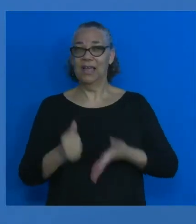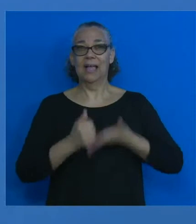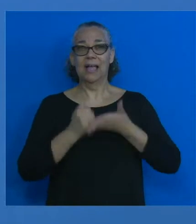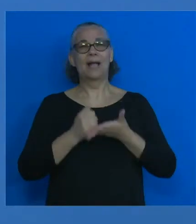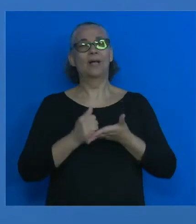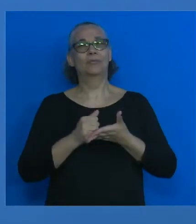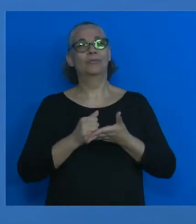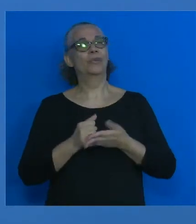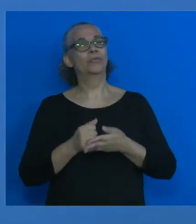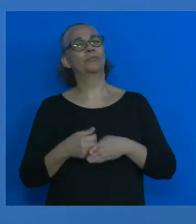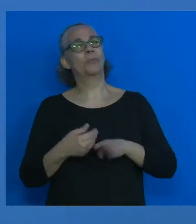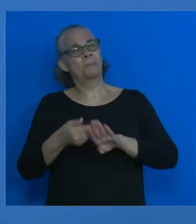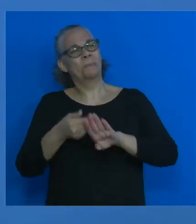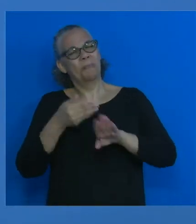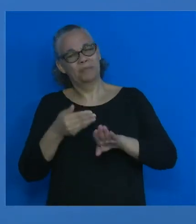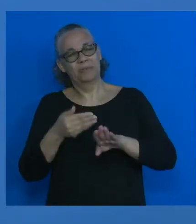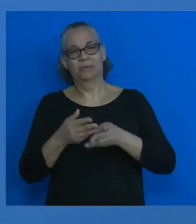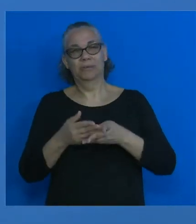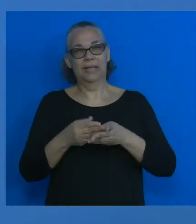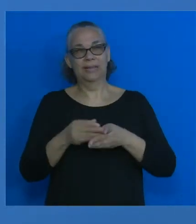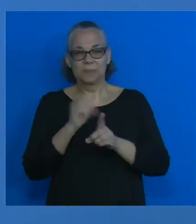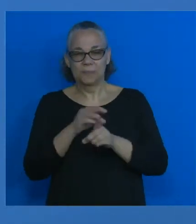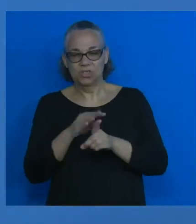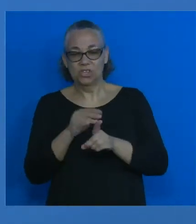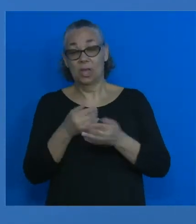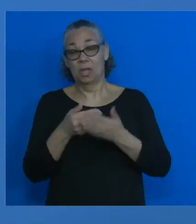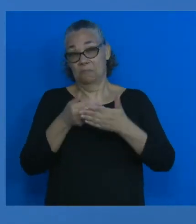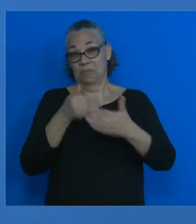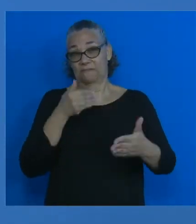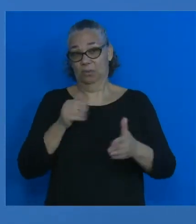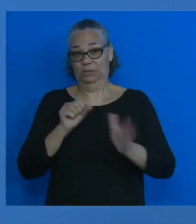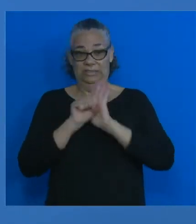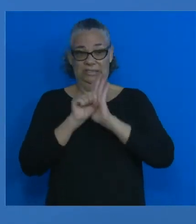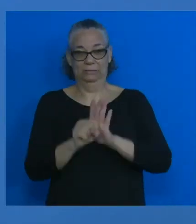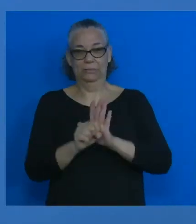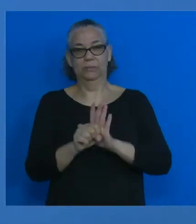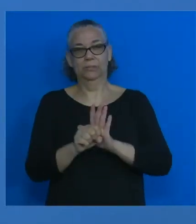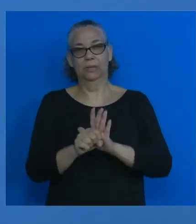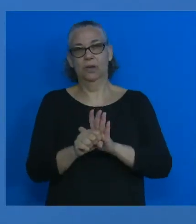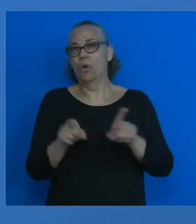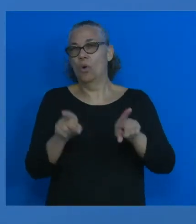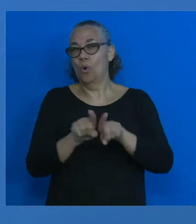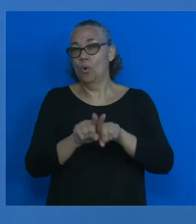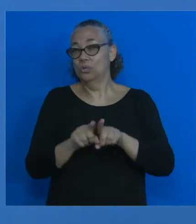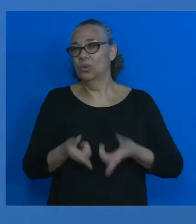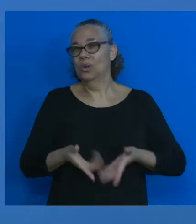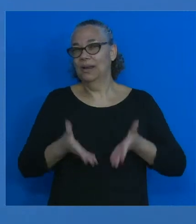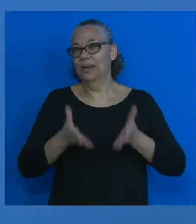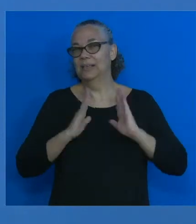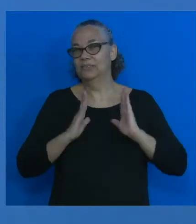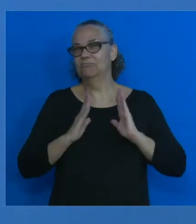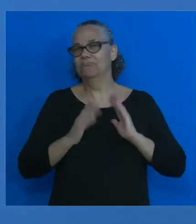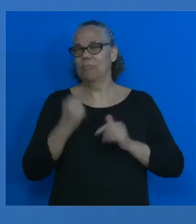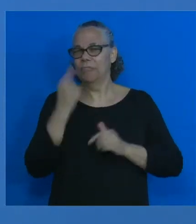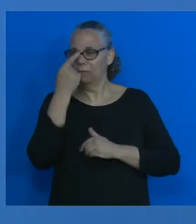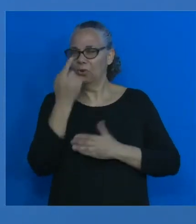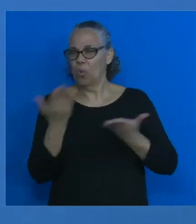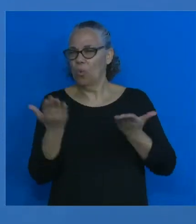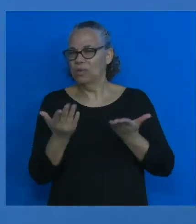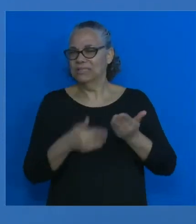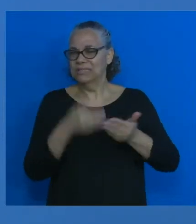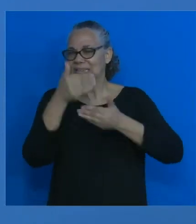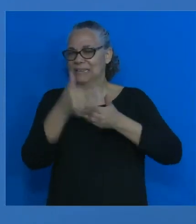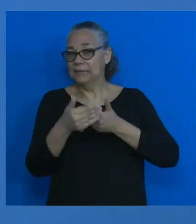exposure even before symptoms appear. Exposure notifications also allow people to quickly take the next steps to help